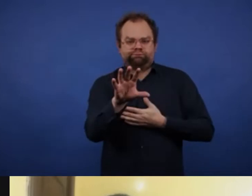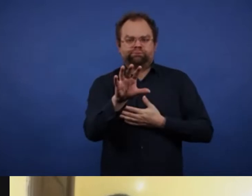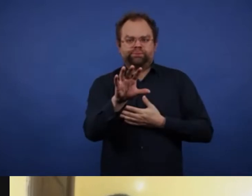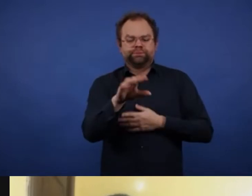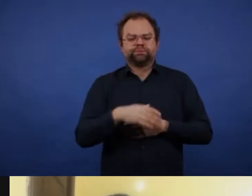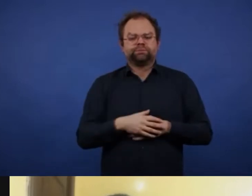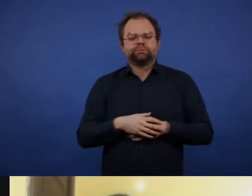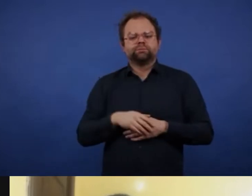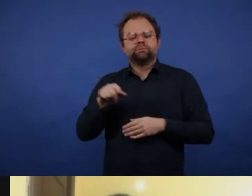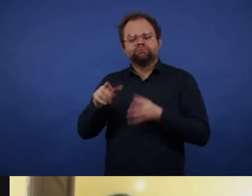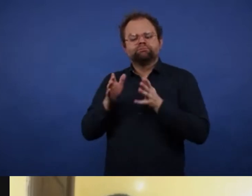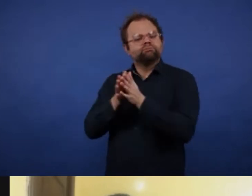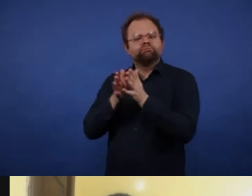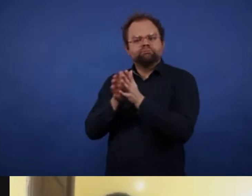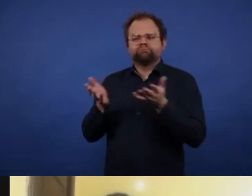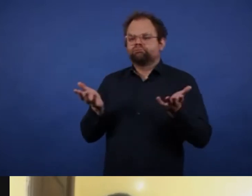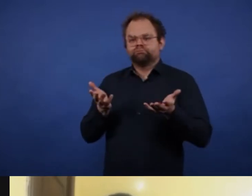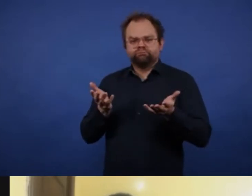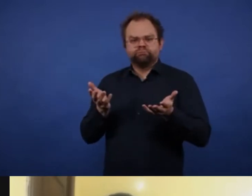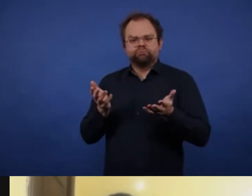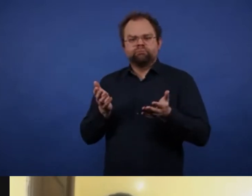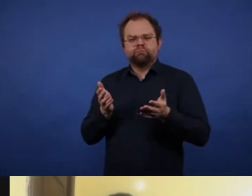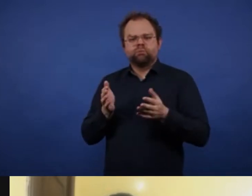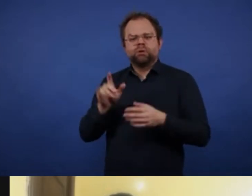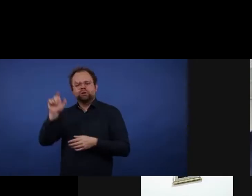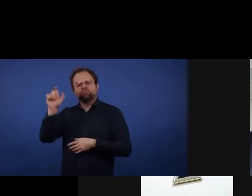an ICT man who's 36.